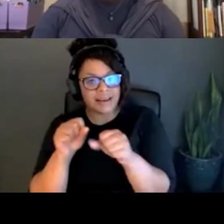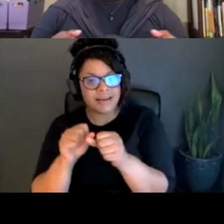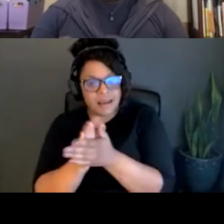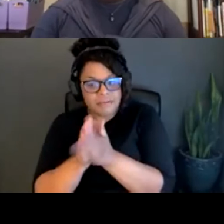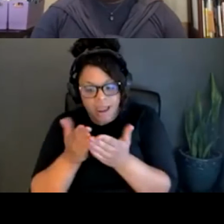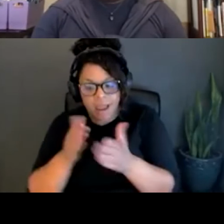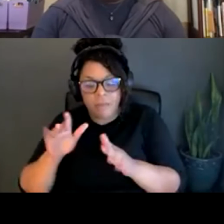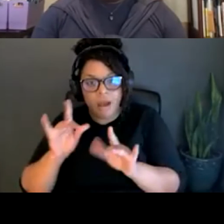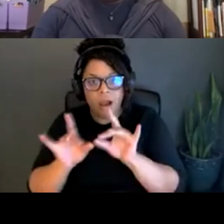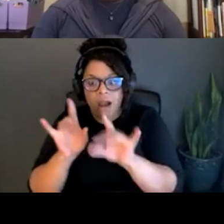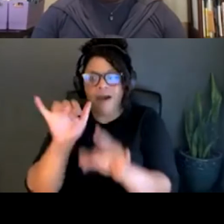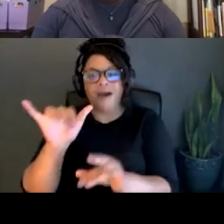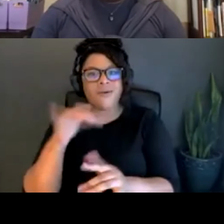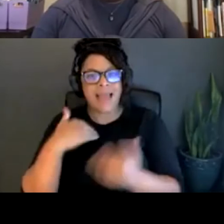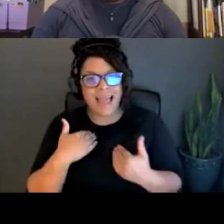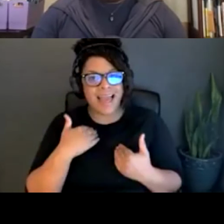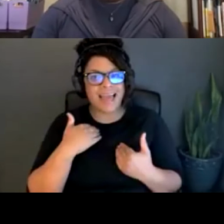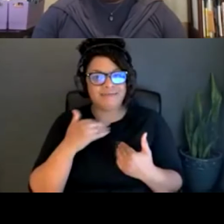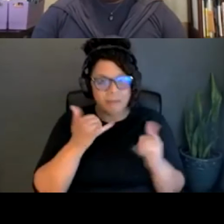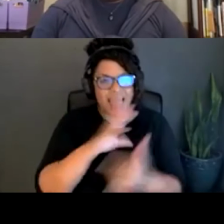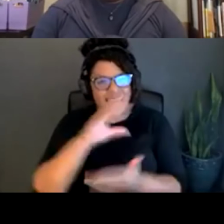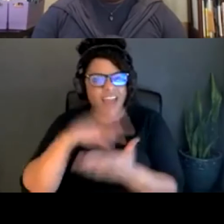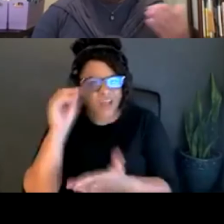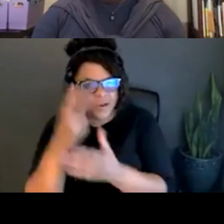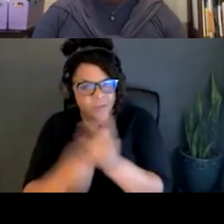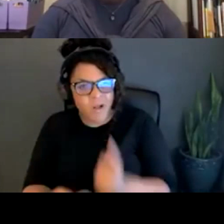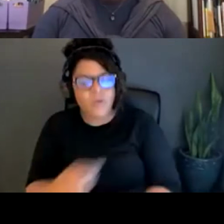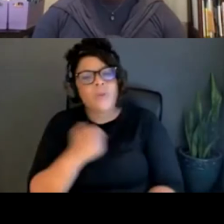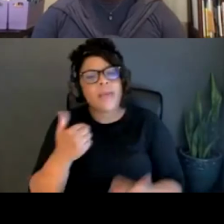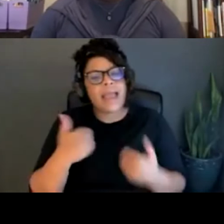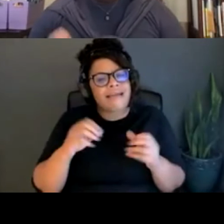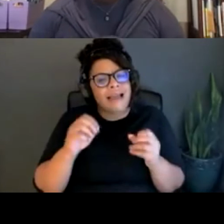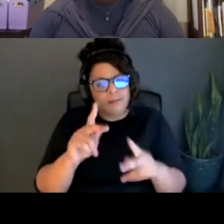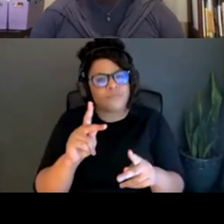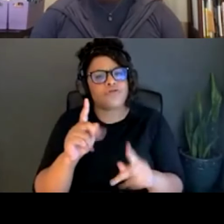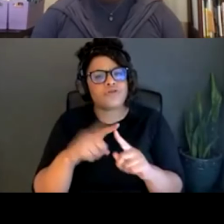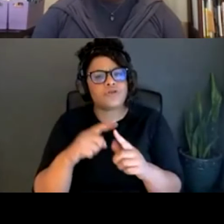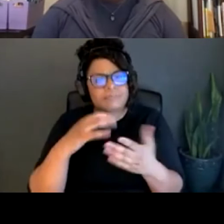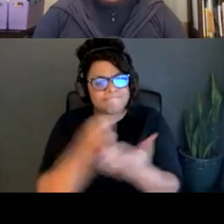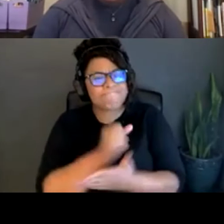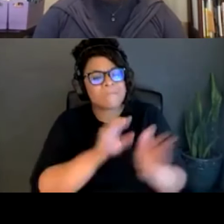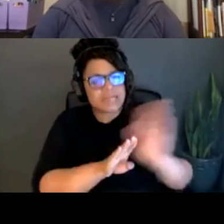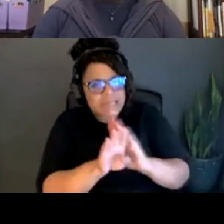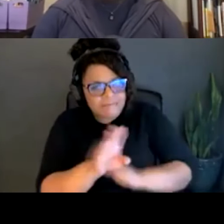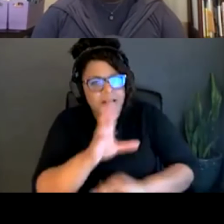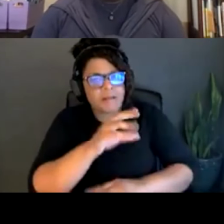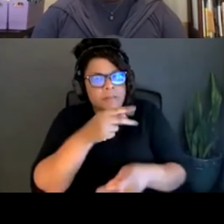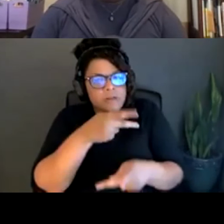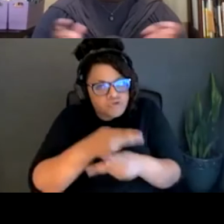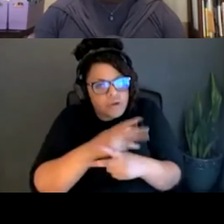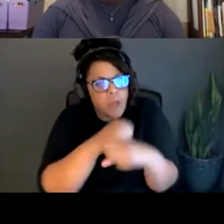so we have a responsibility and an opportunity to both develop, to nourish, and protect